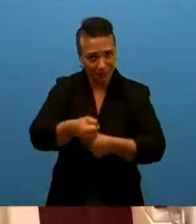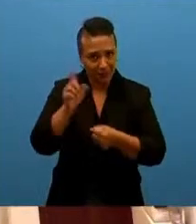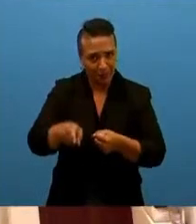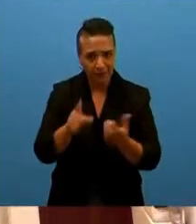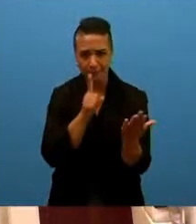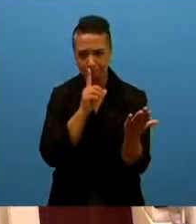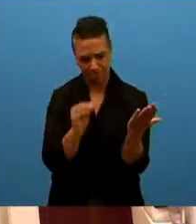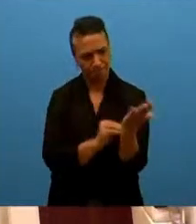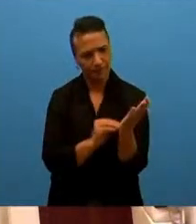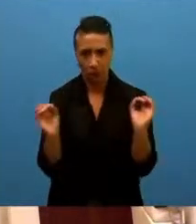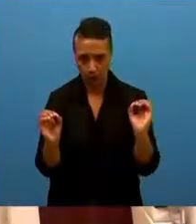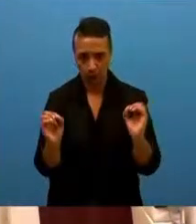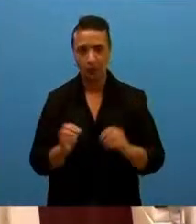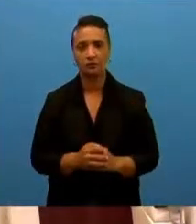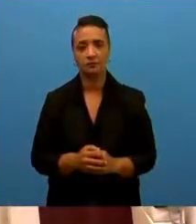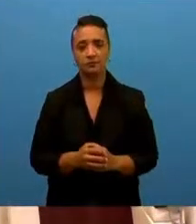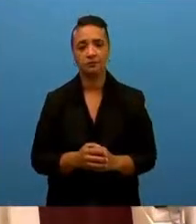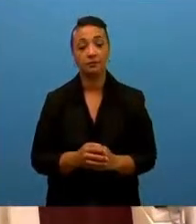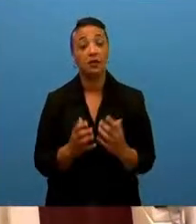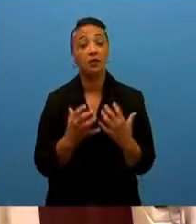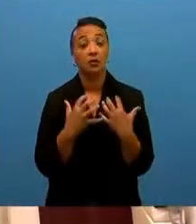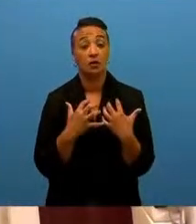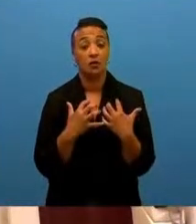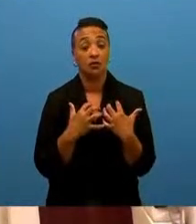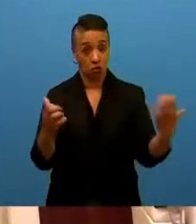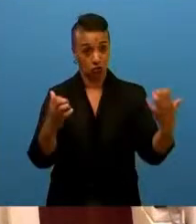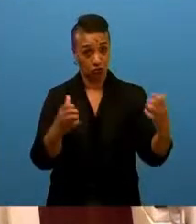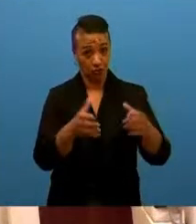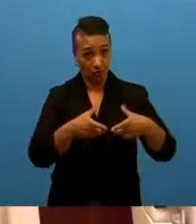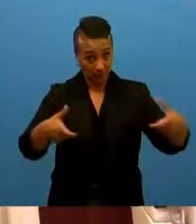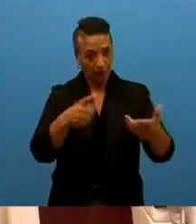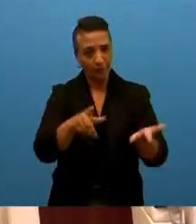ultimately adopted Resolution